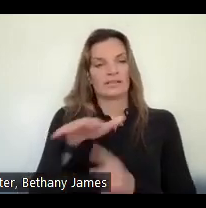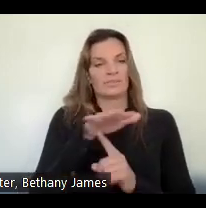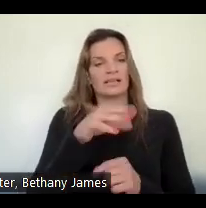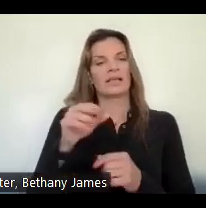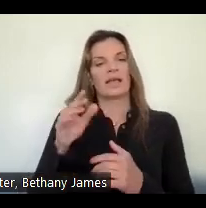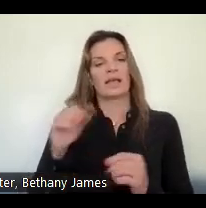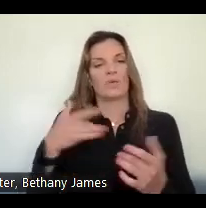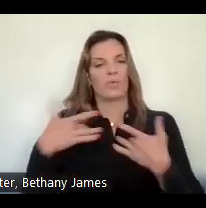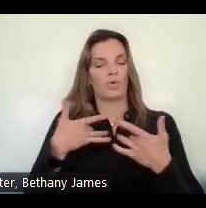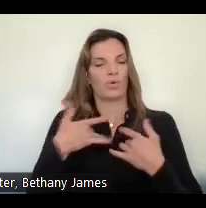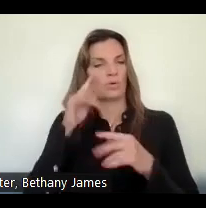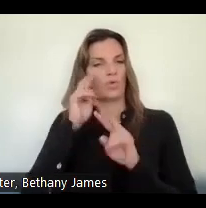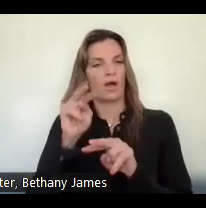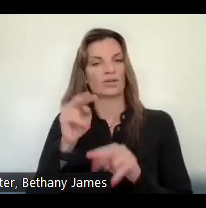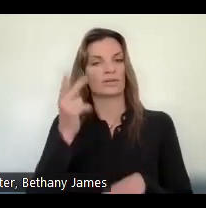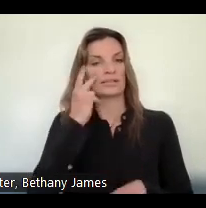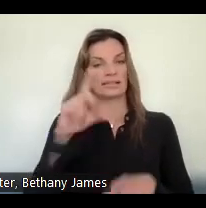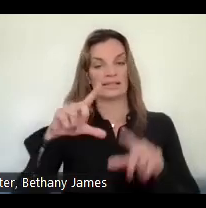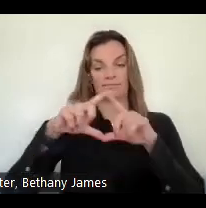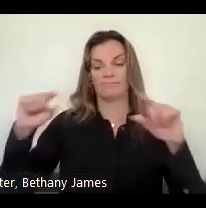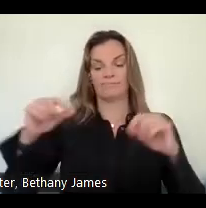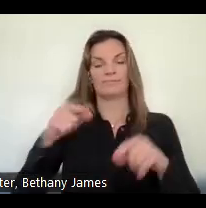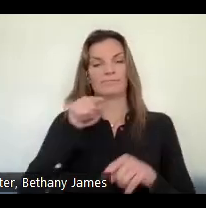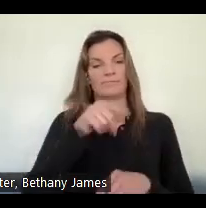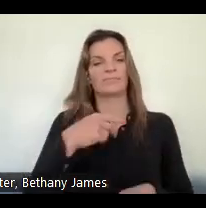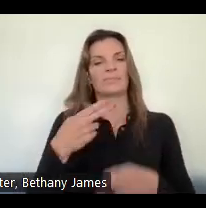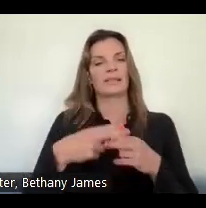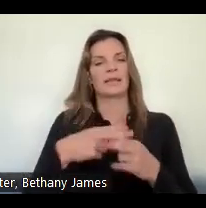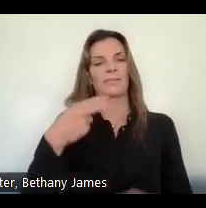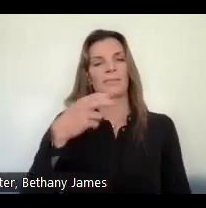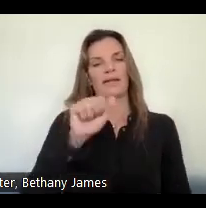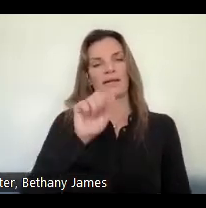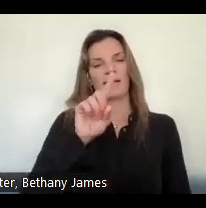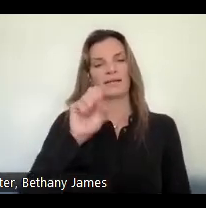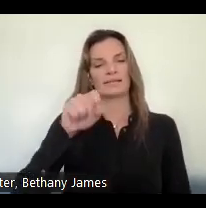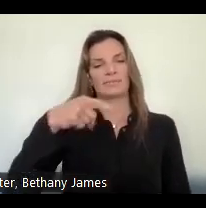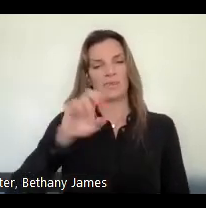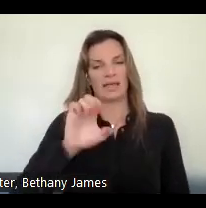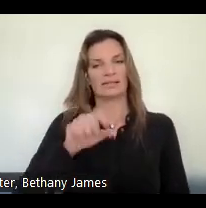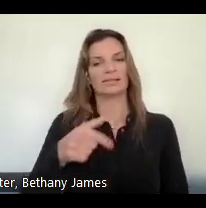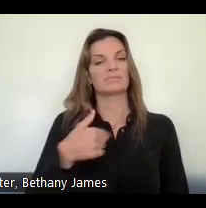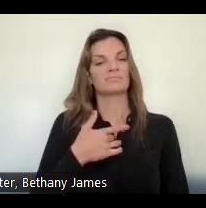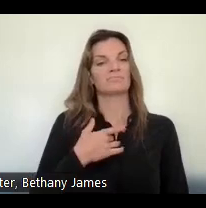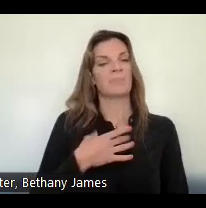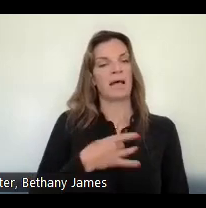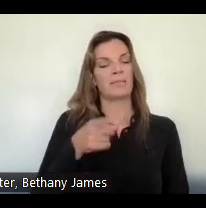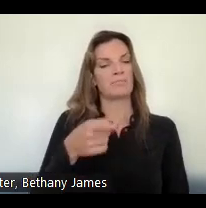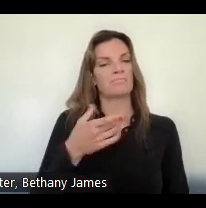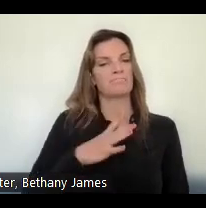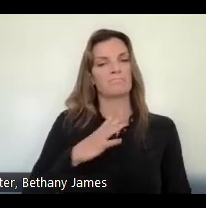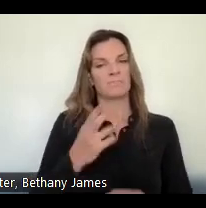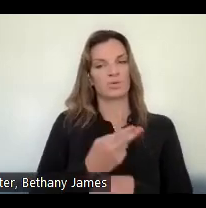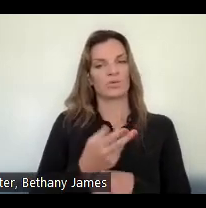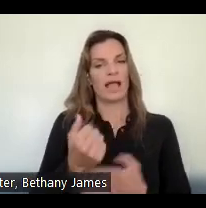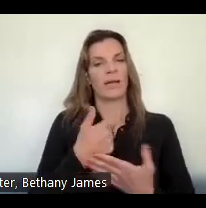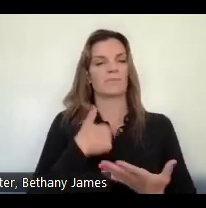right is a screenshot of Headspace. As you can see, I've actually used this one before, more so with helping me fall